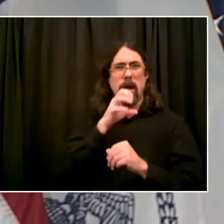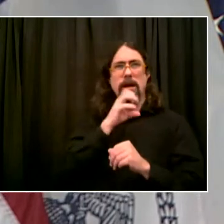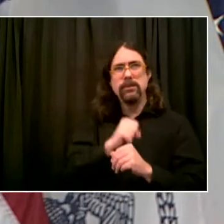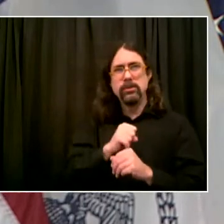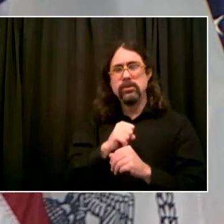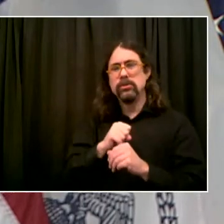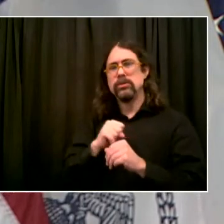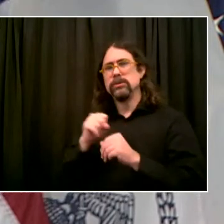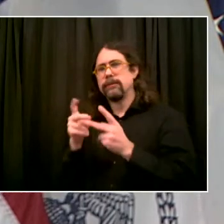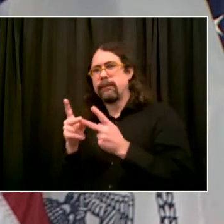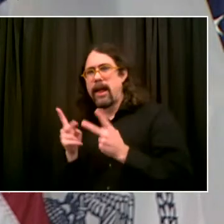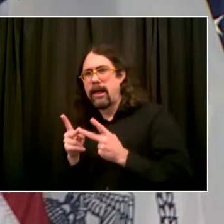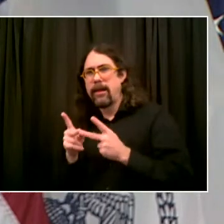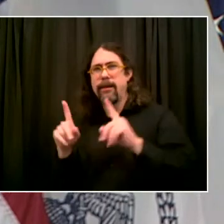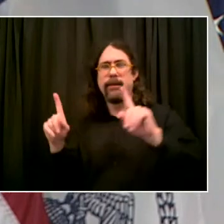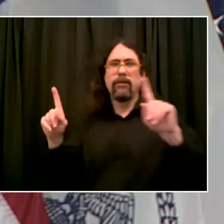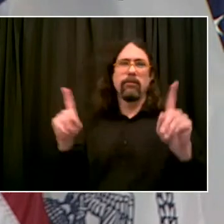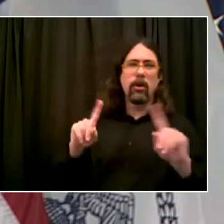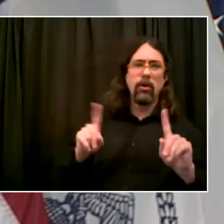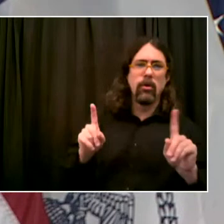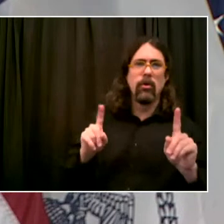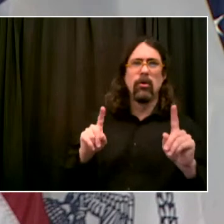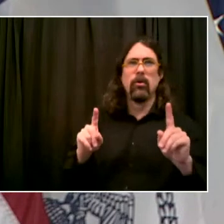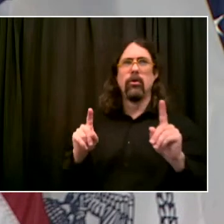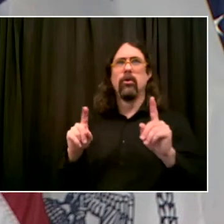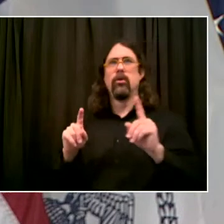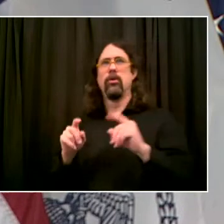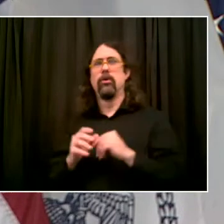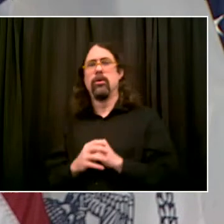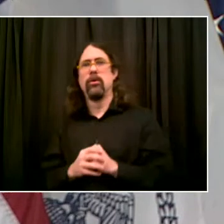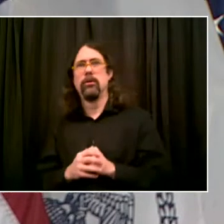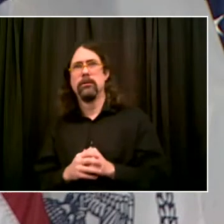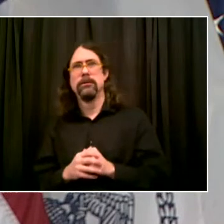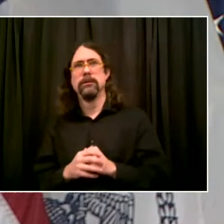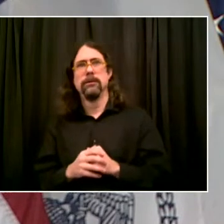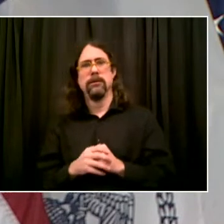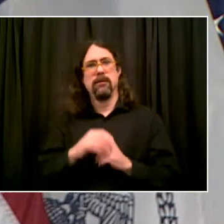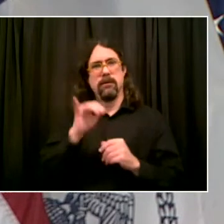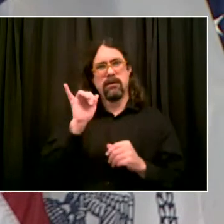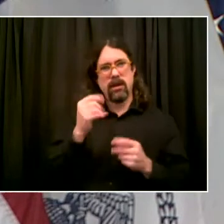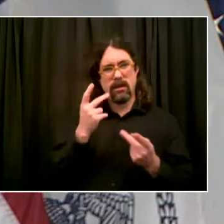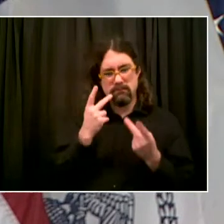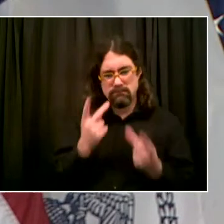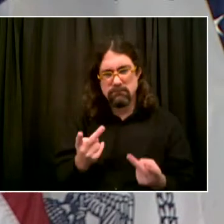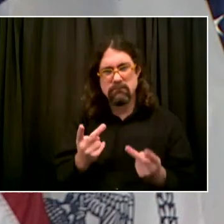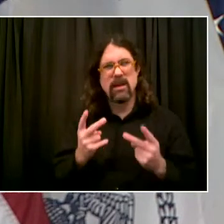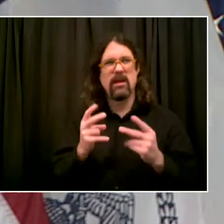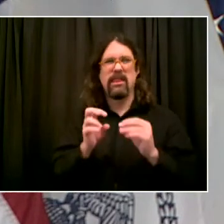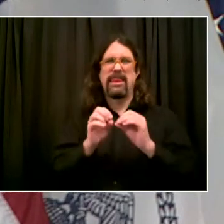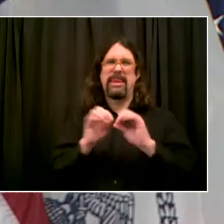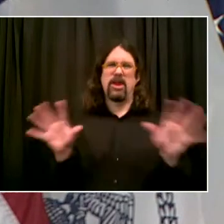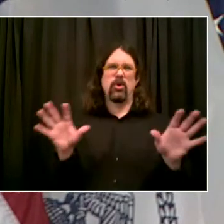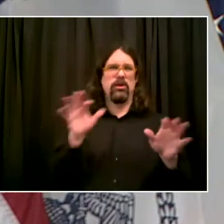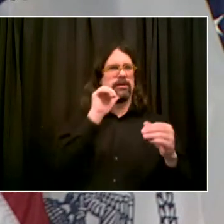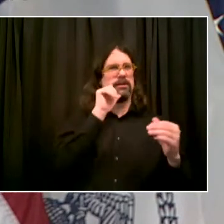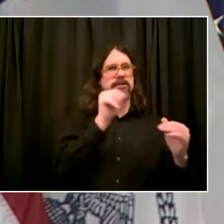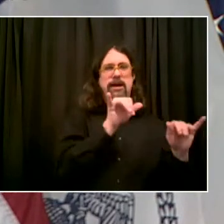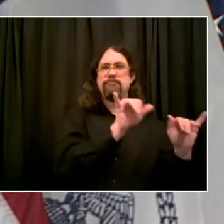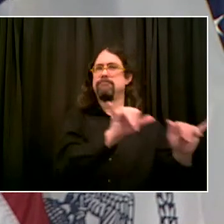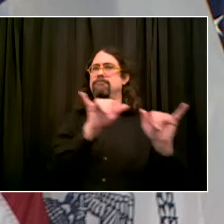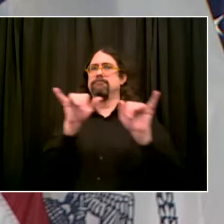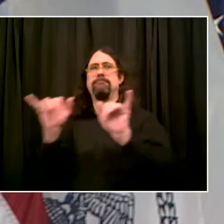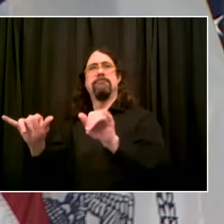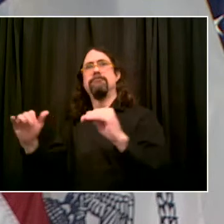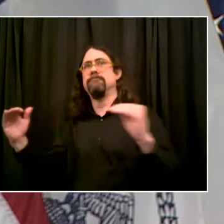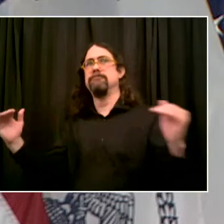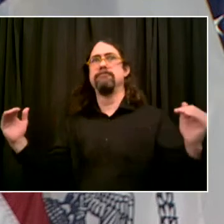plain. It has to be addressed forcefully. Again, this is the citywide data. We're going to go down to the neighborhood level